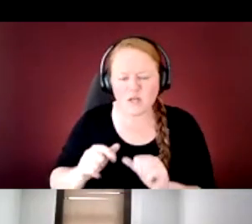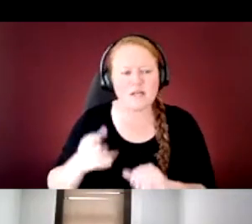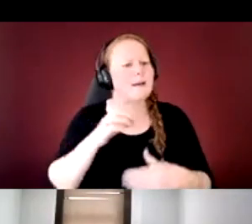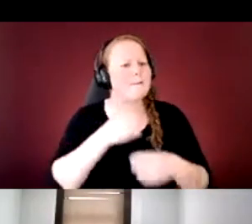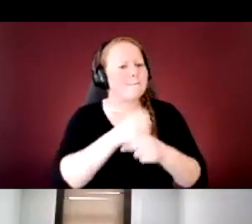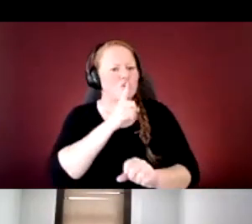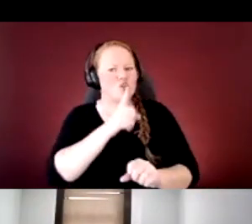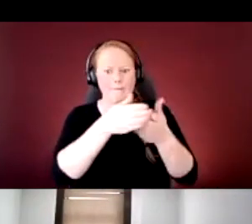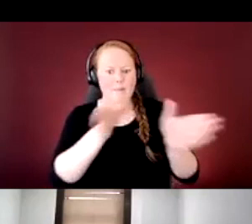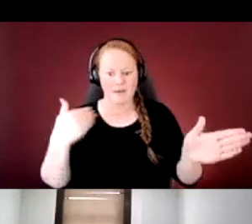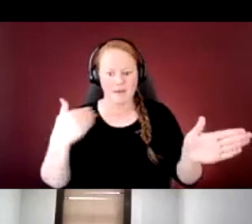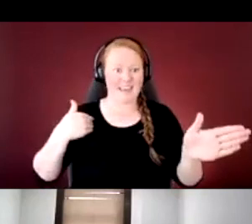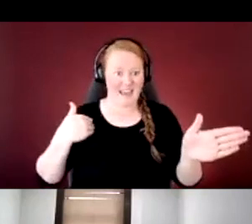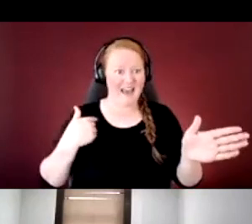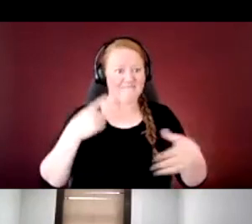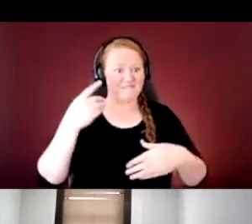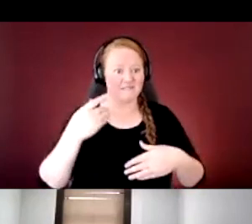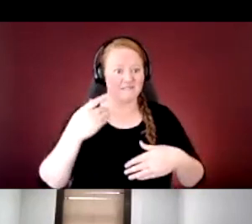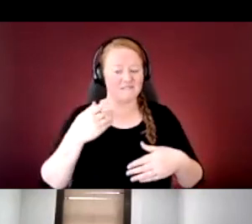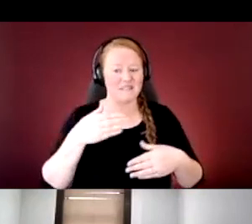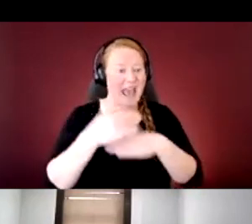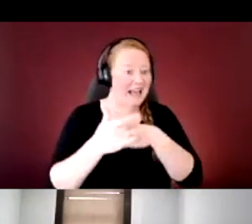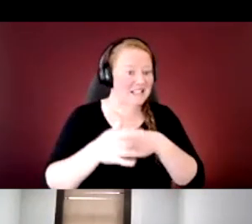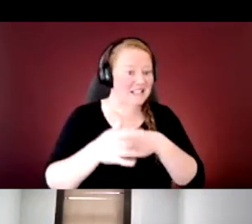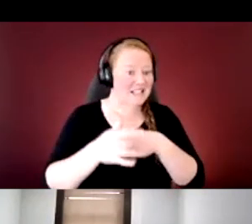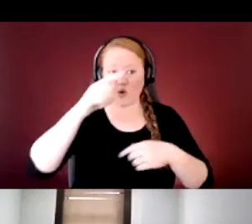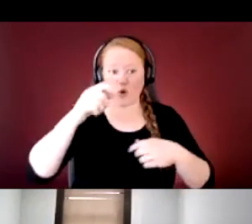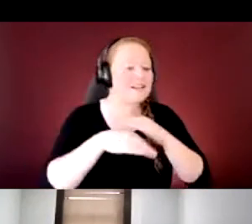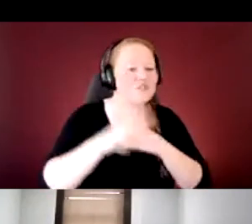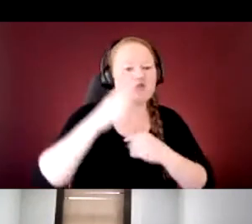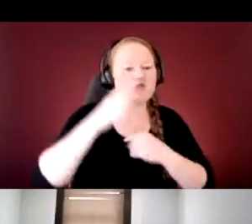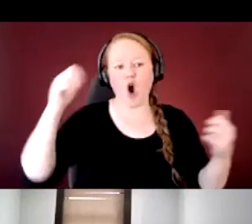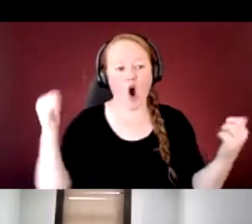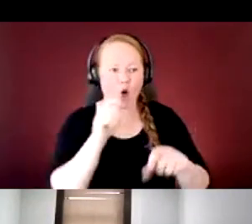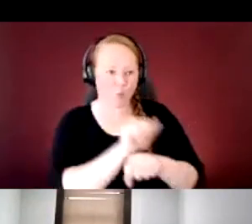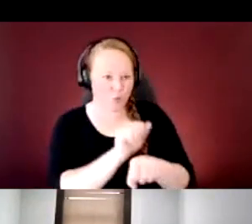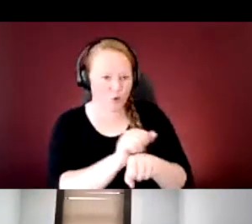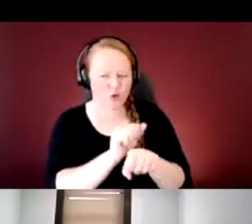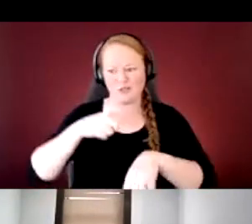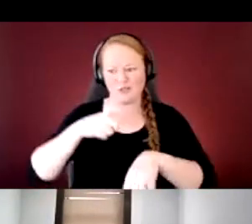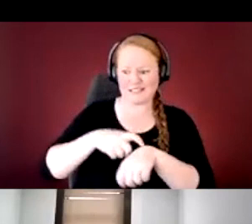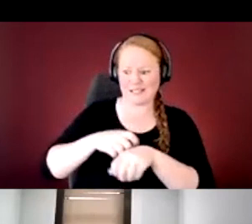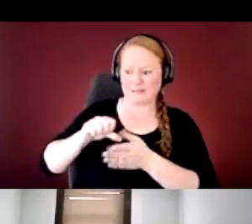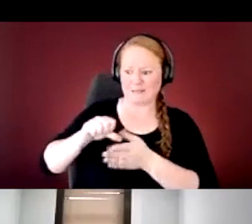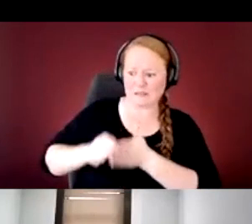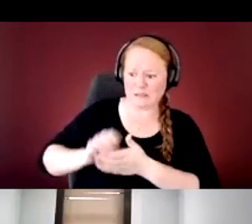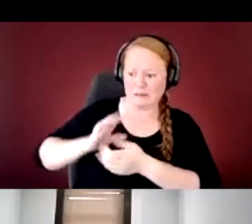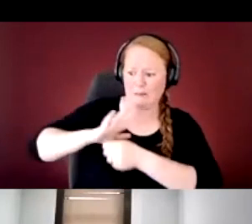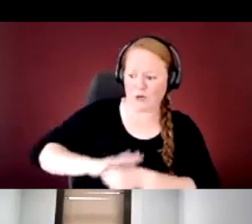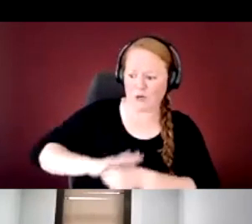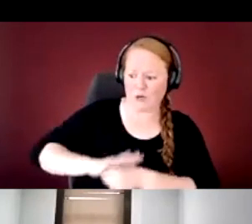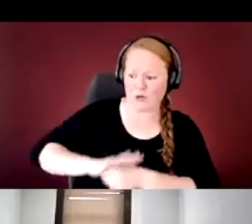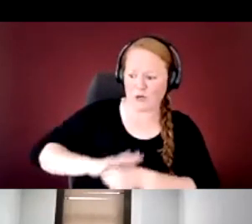the work being done. It also oversaw a substantive, if very time-compressed, community input strategy for this urgently